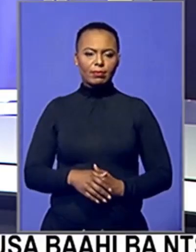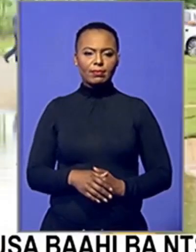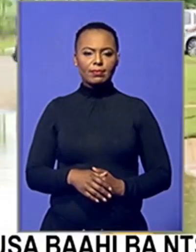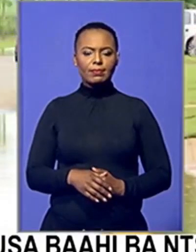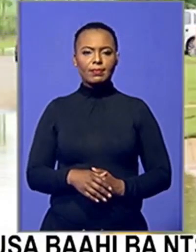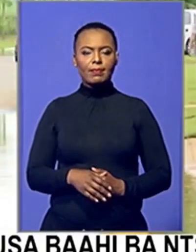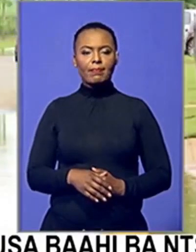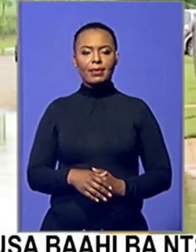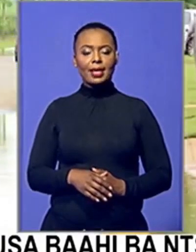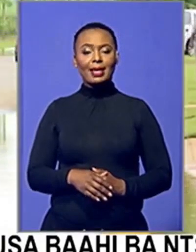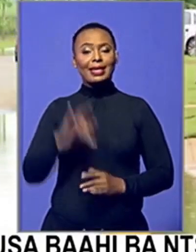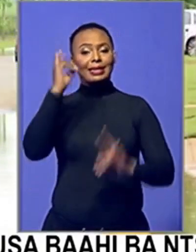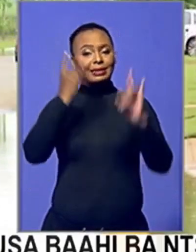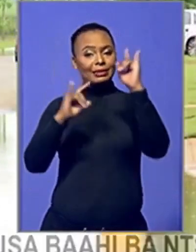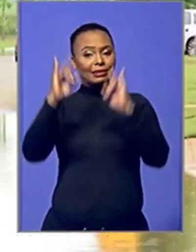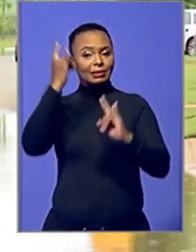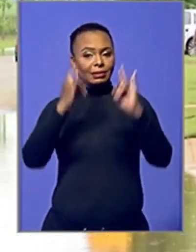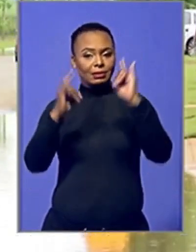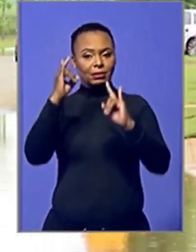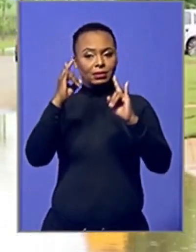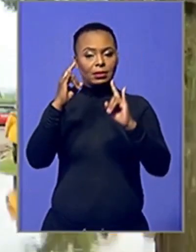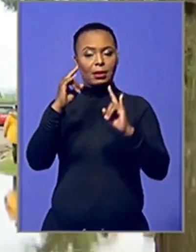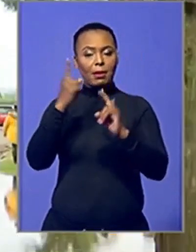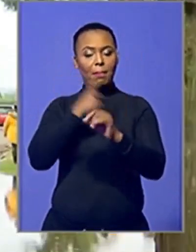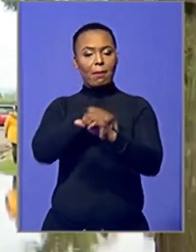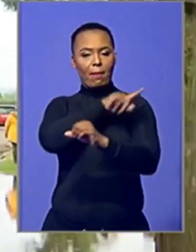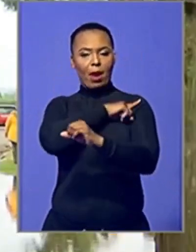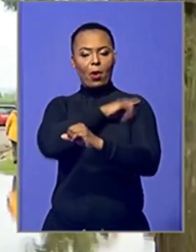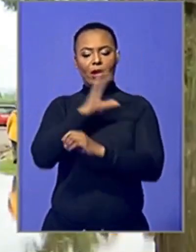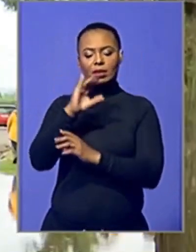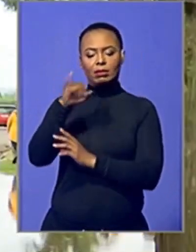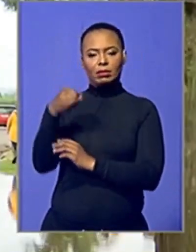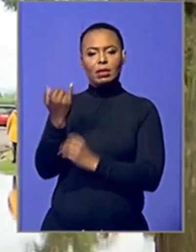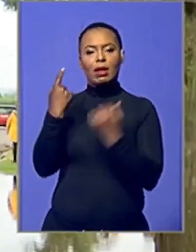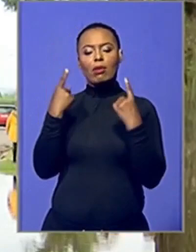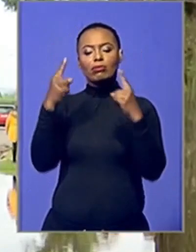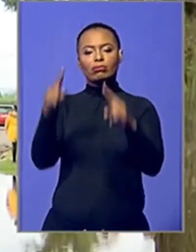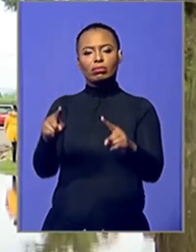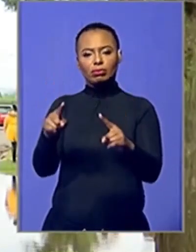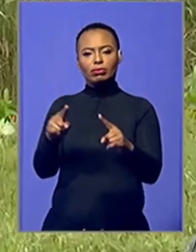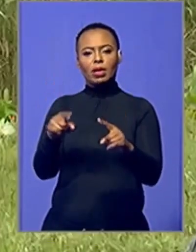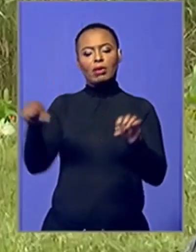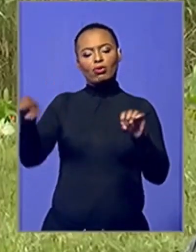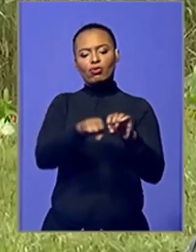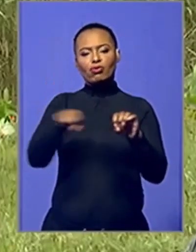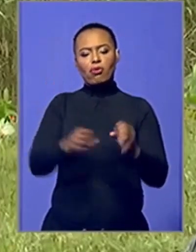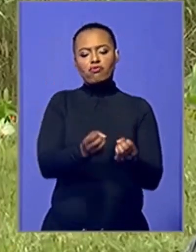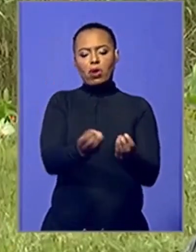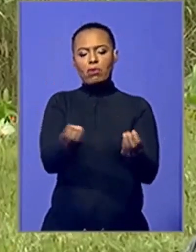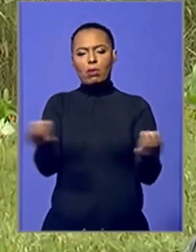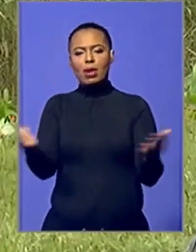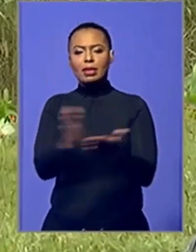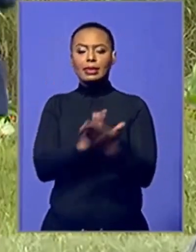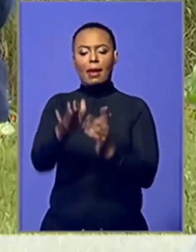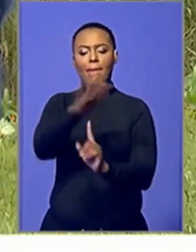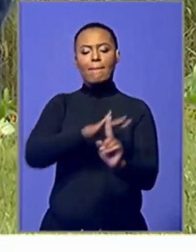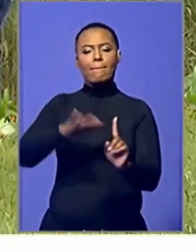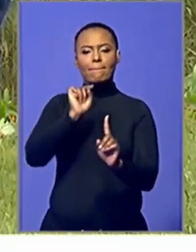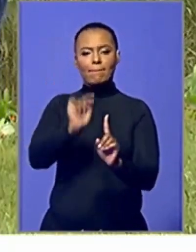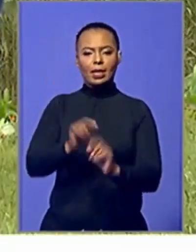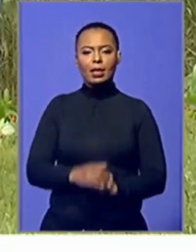Le ha o ja City Power e rometse batho ba lokisang motlakase ho hokela dithapo tsa digeneretara Lenasia, baahi ba dibaka tse ding tse